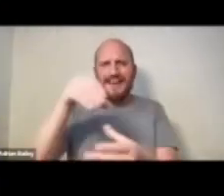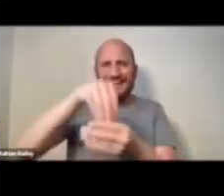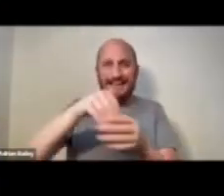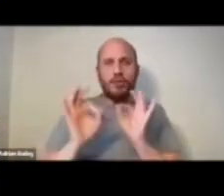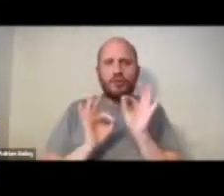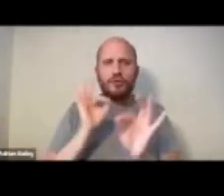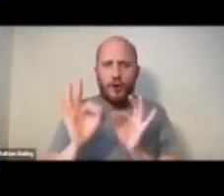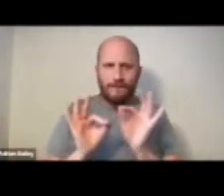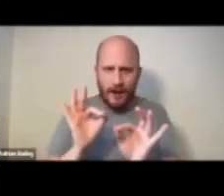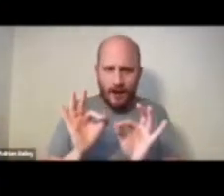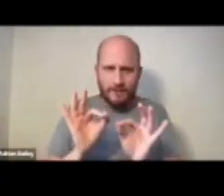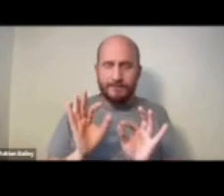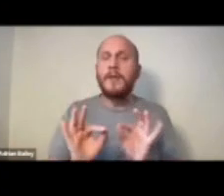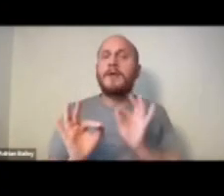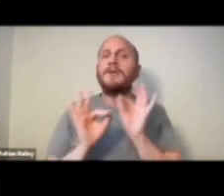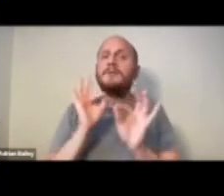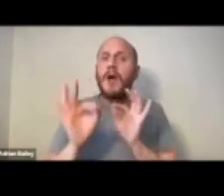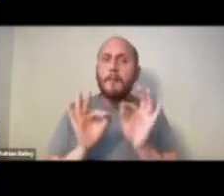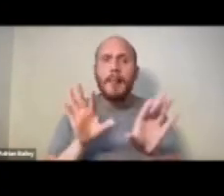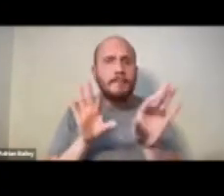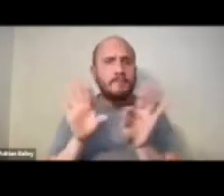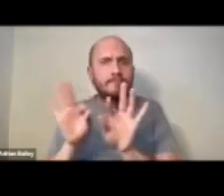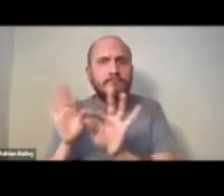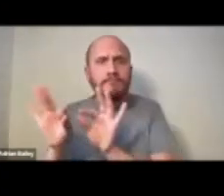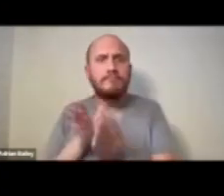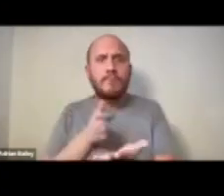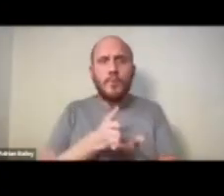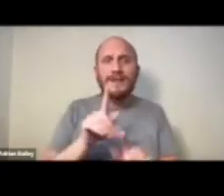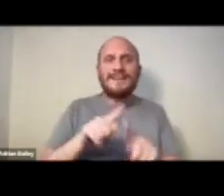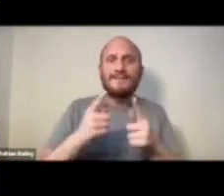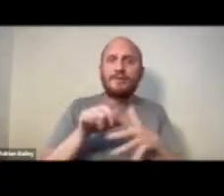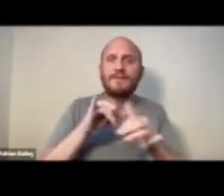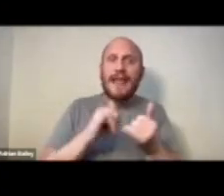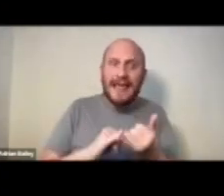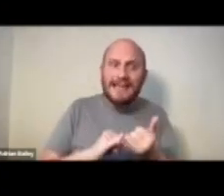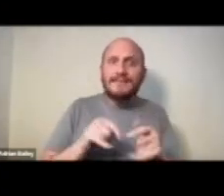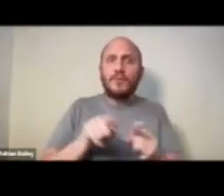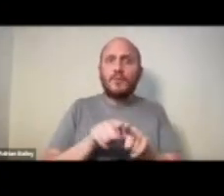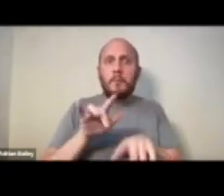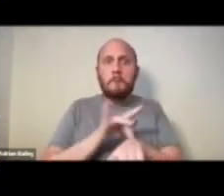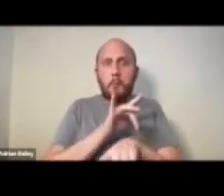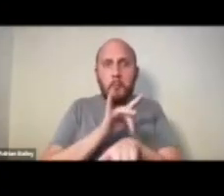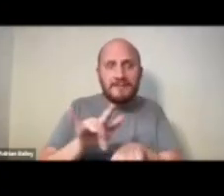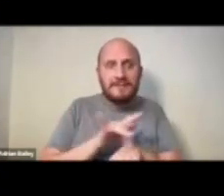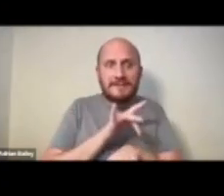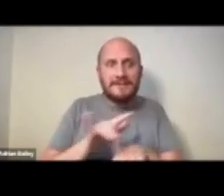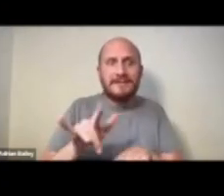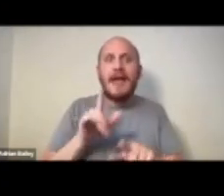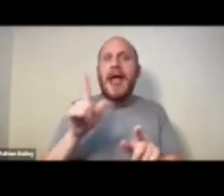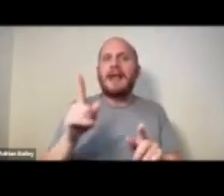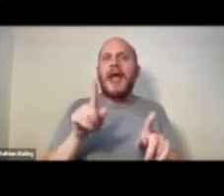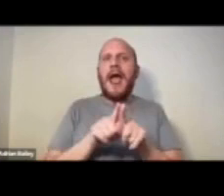across different days and performances. Randomized approaches to sample people.